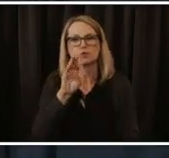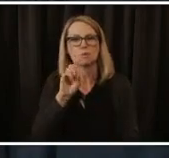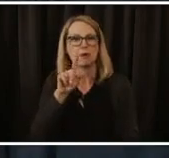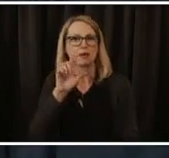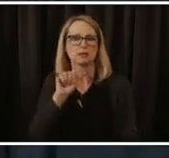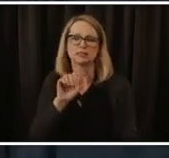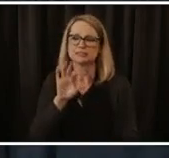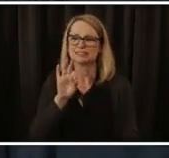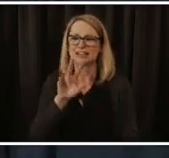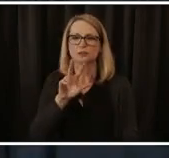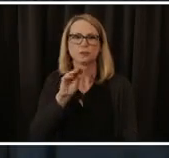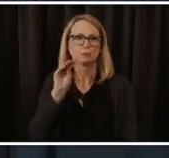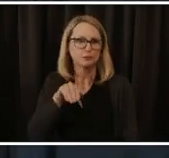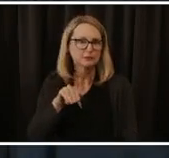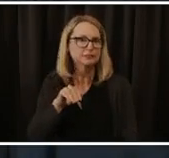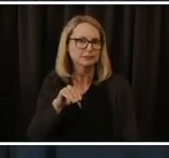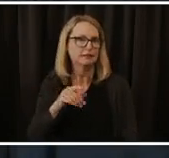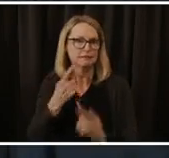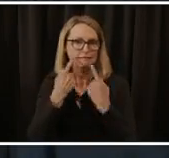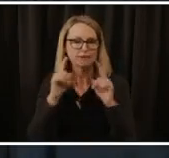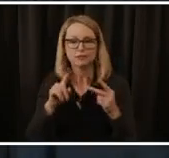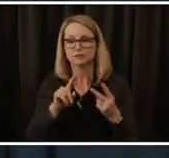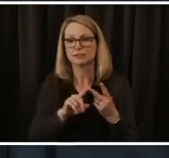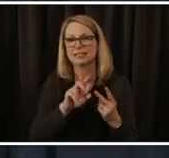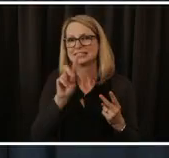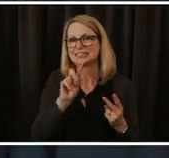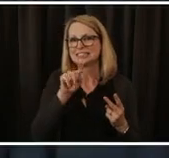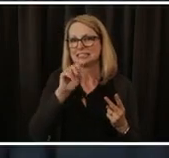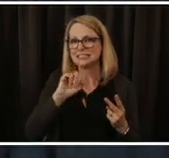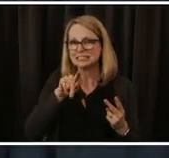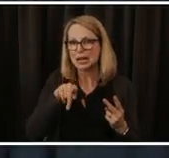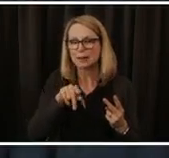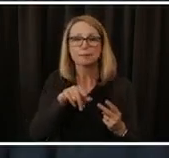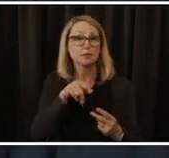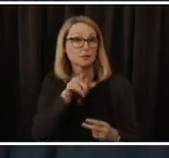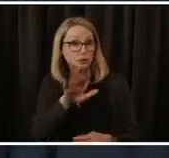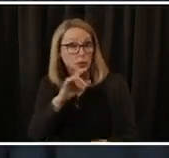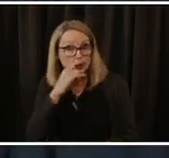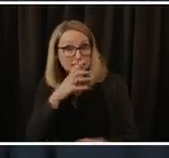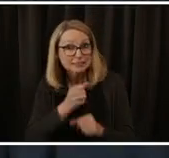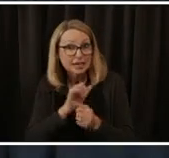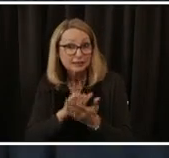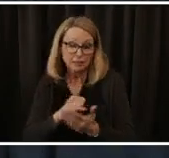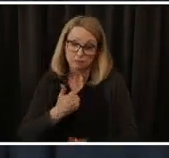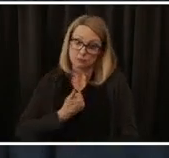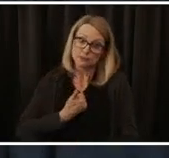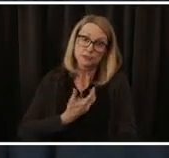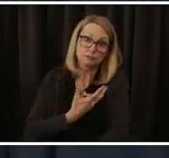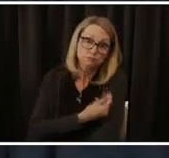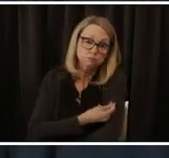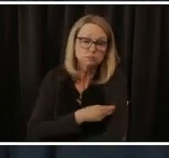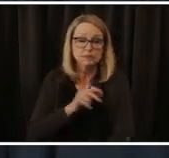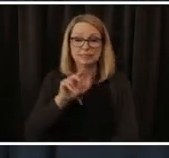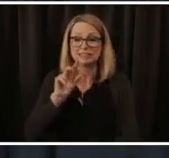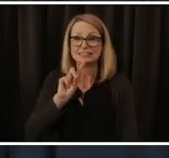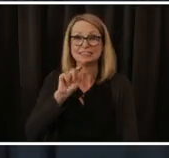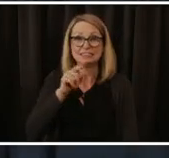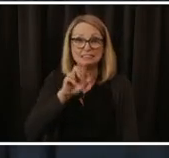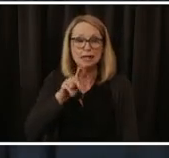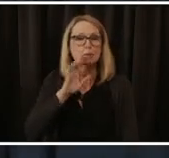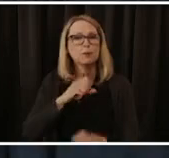measles. DTaP, which my kids got and your kids got, it's a vaccine. It's 80 to 90% effective against whooping